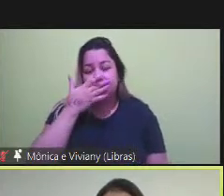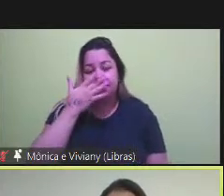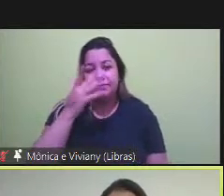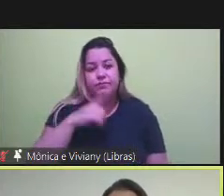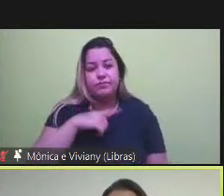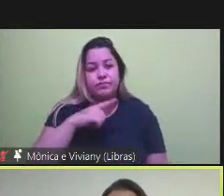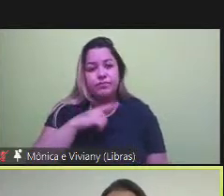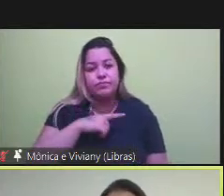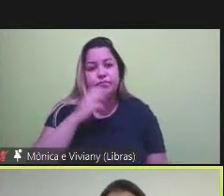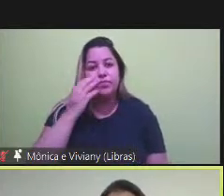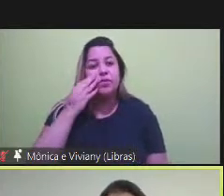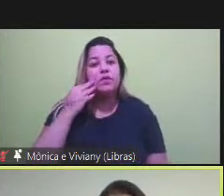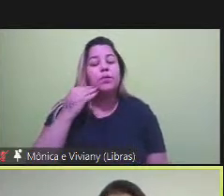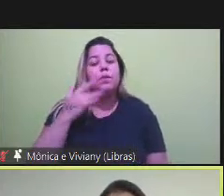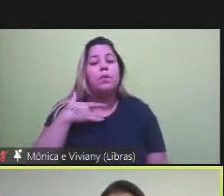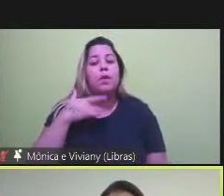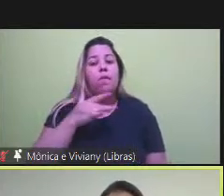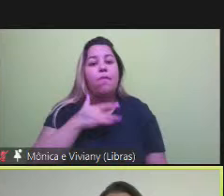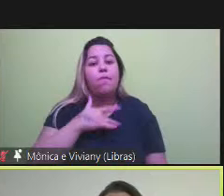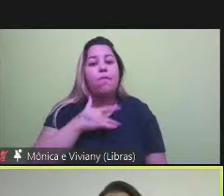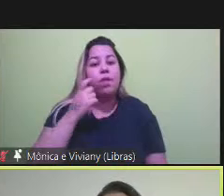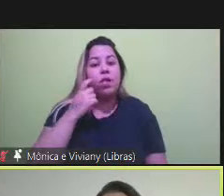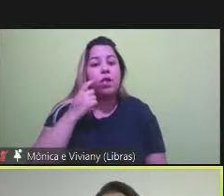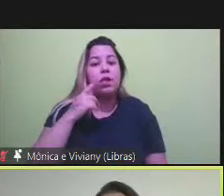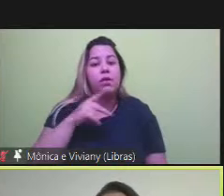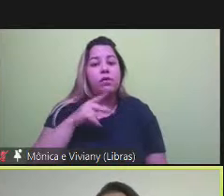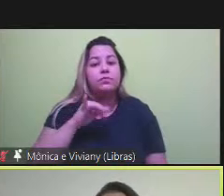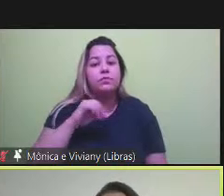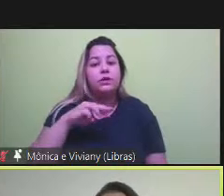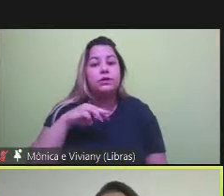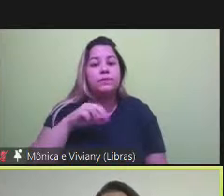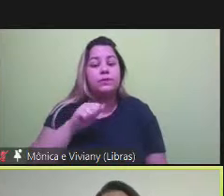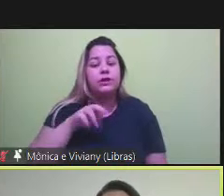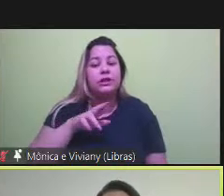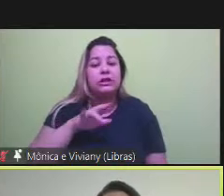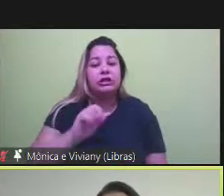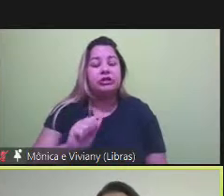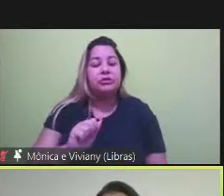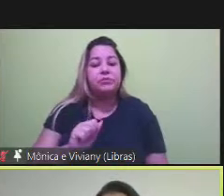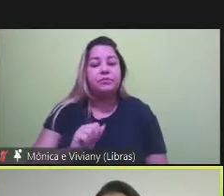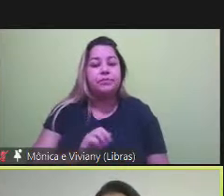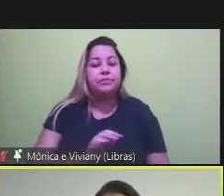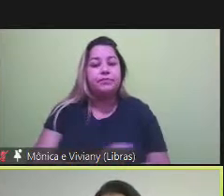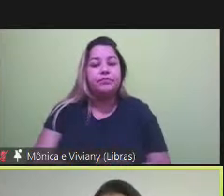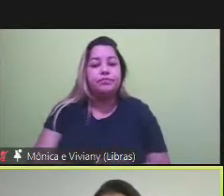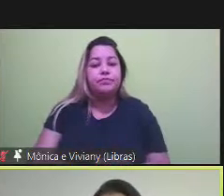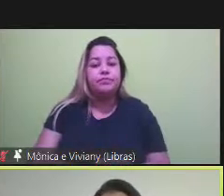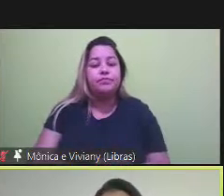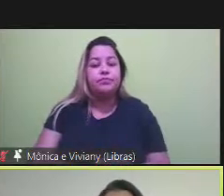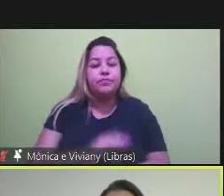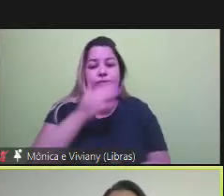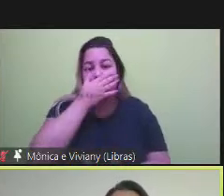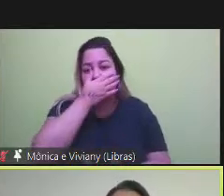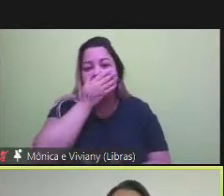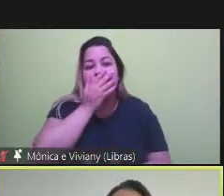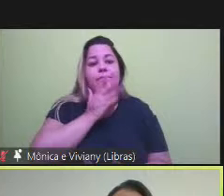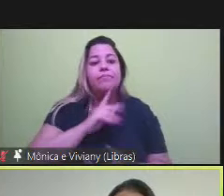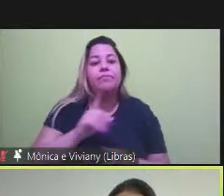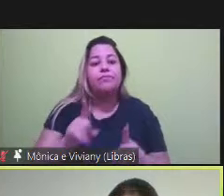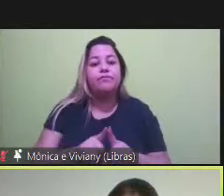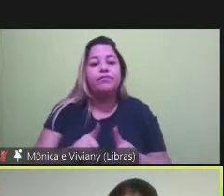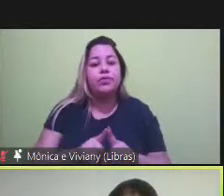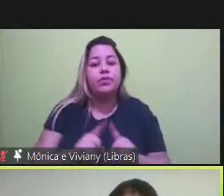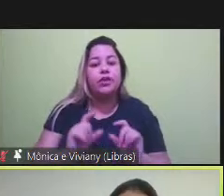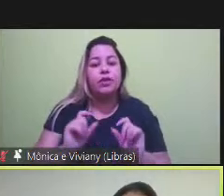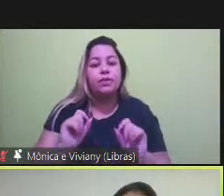we have the health vigilance and primary health care. We have 45 teams for family